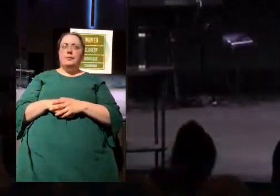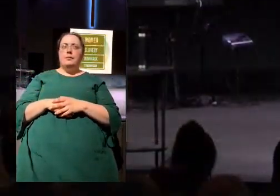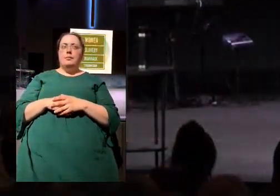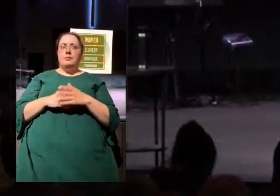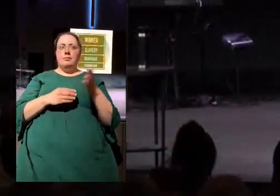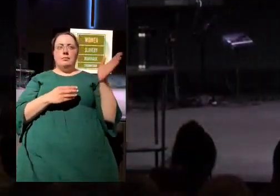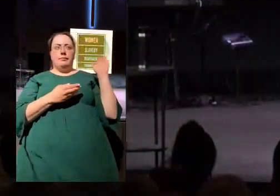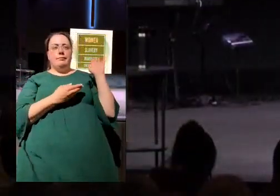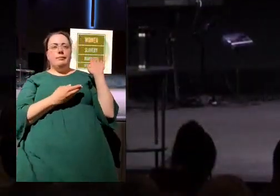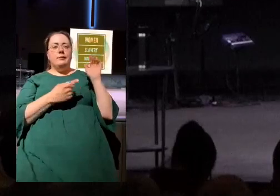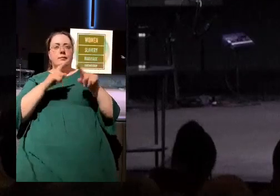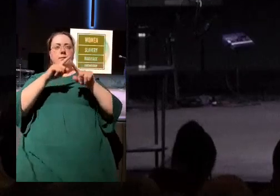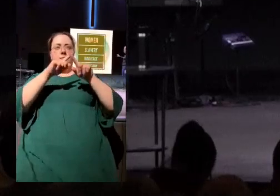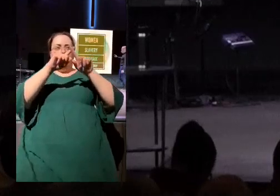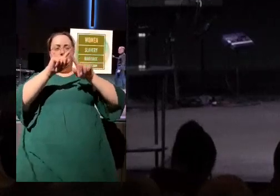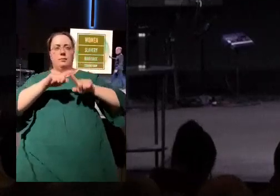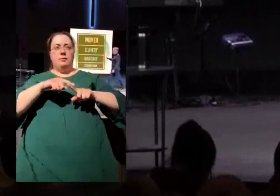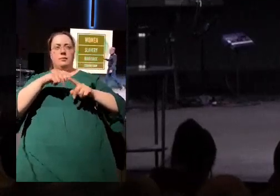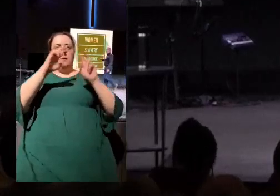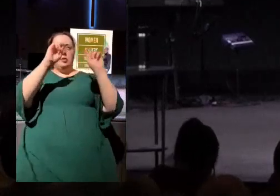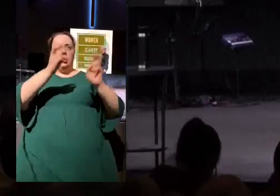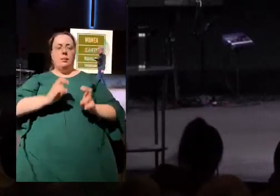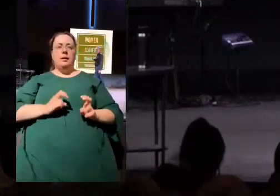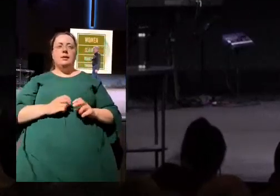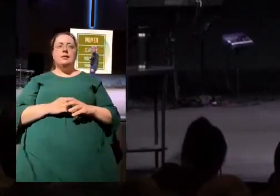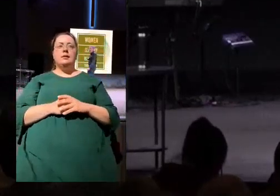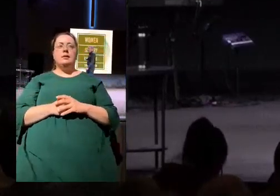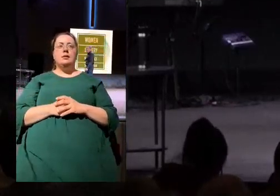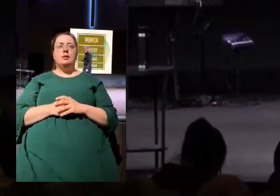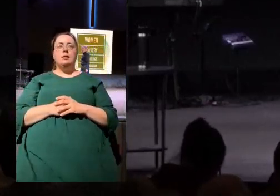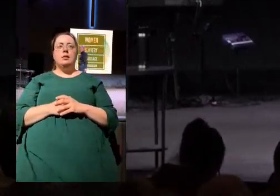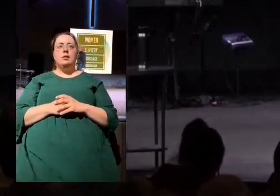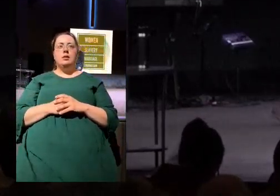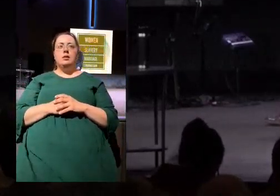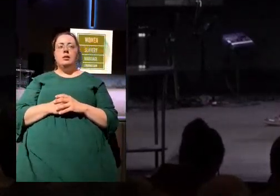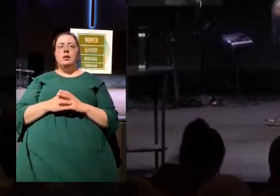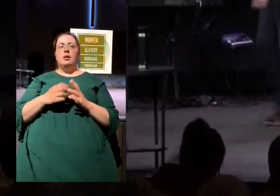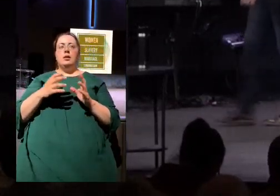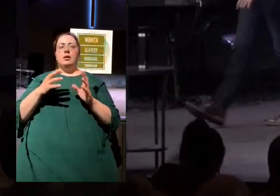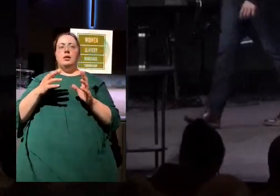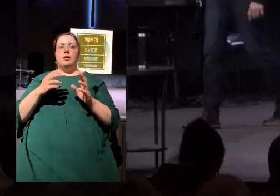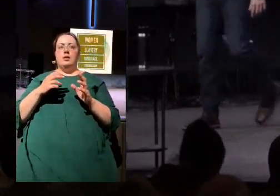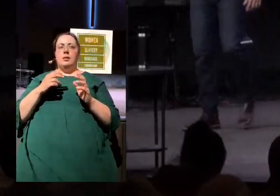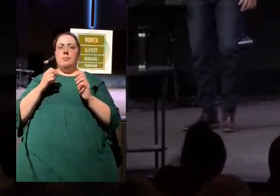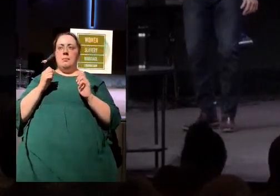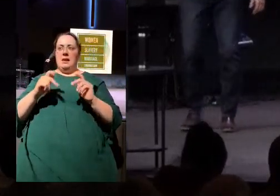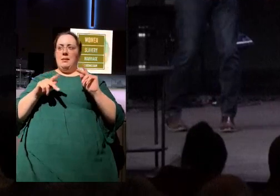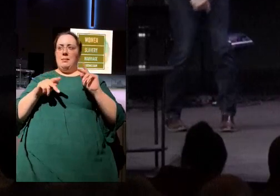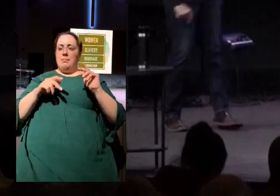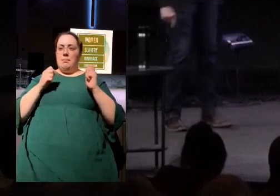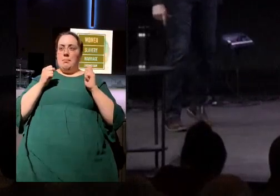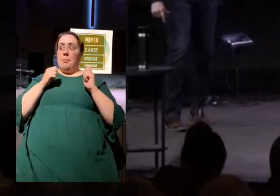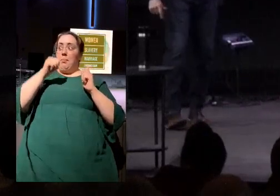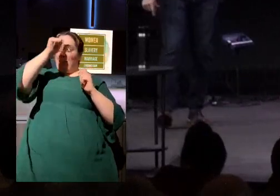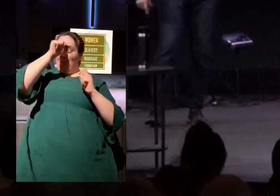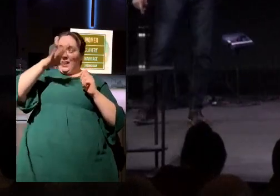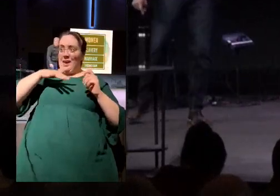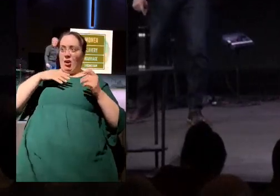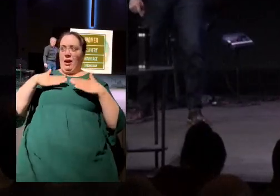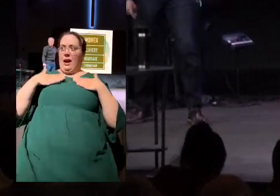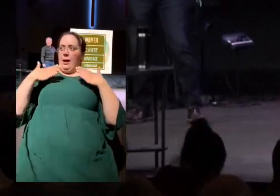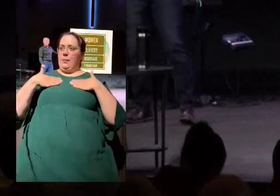topics. Men throughout the world are glad that we don't live by Old Testament standards of circumcision. A matter of fact, it